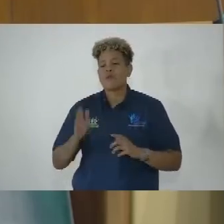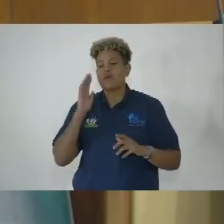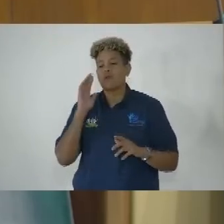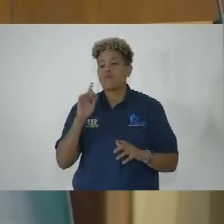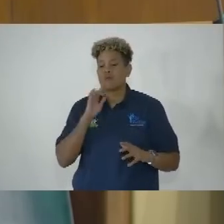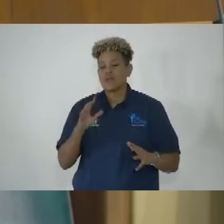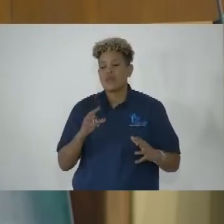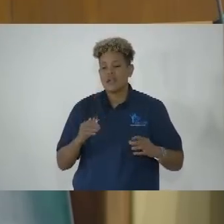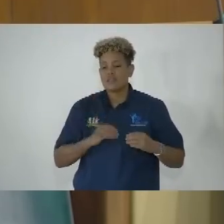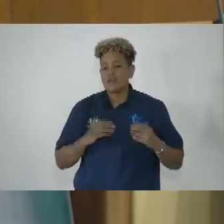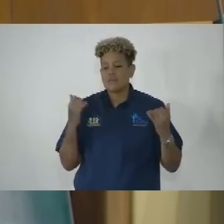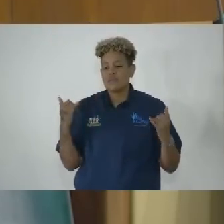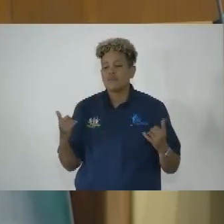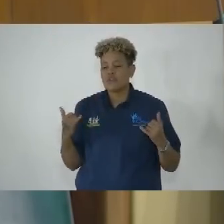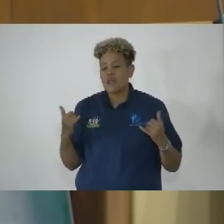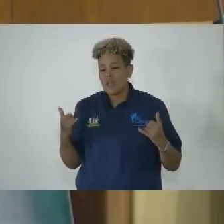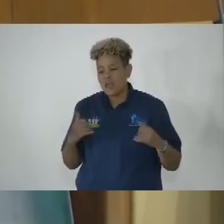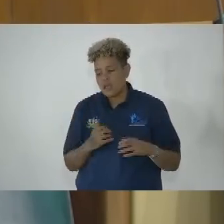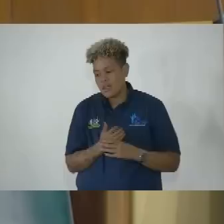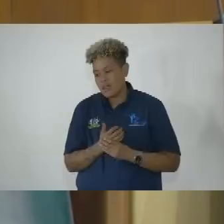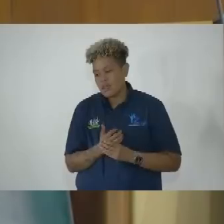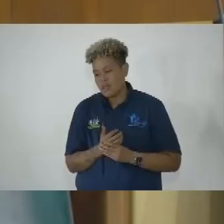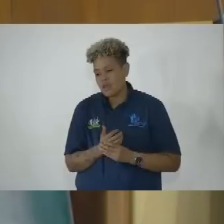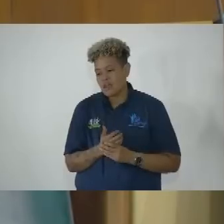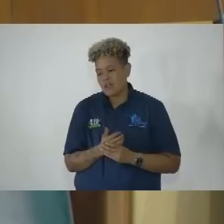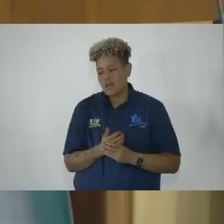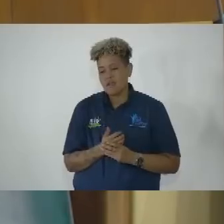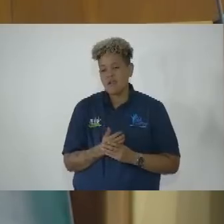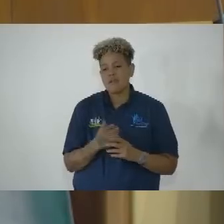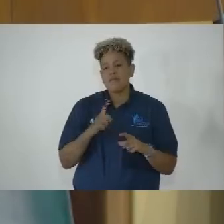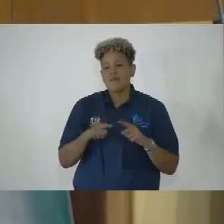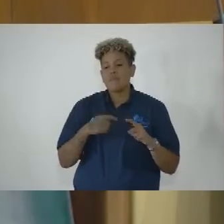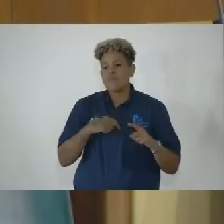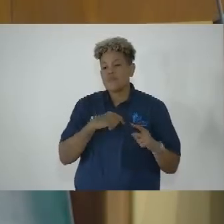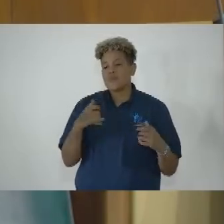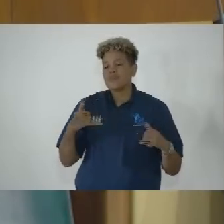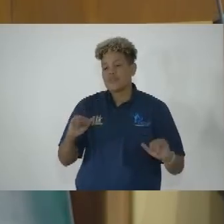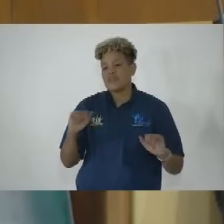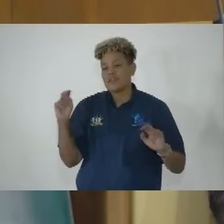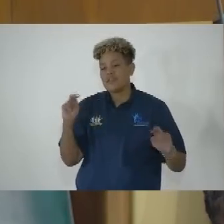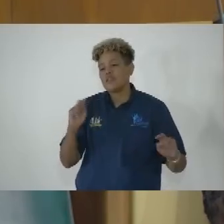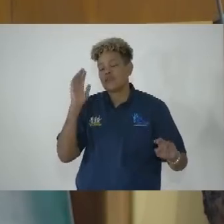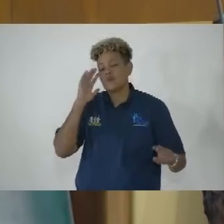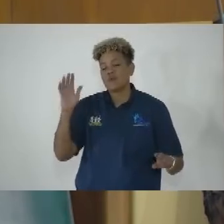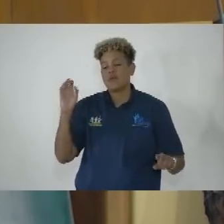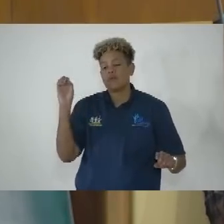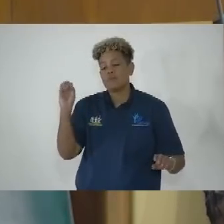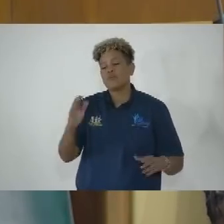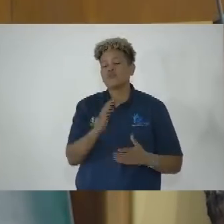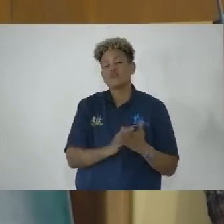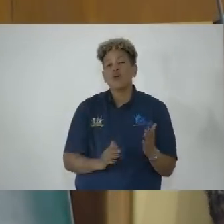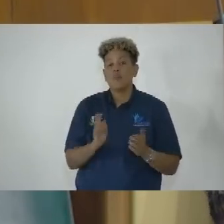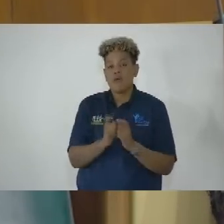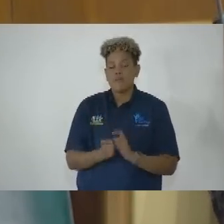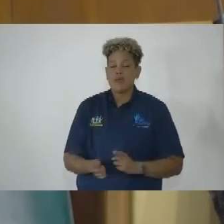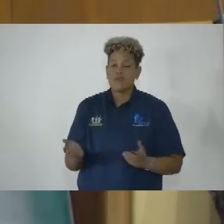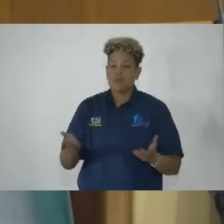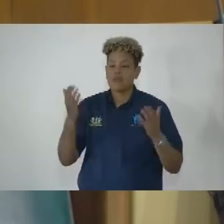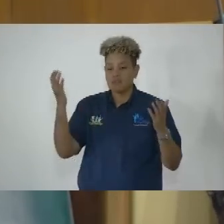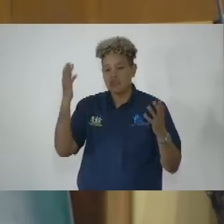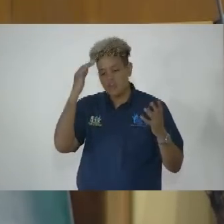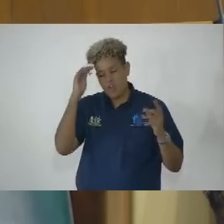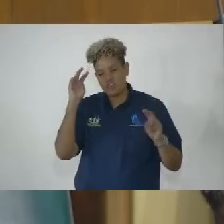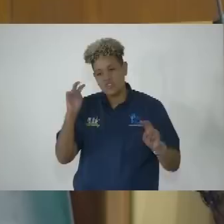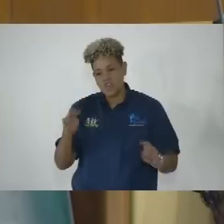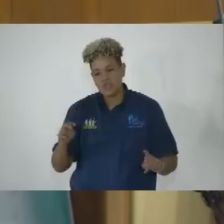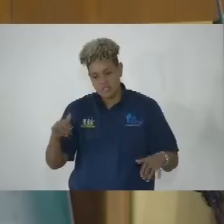be accepted. But we still will be putting forward our